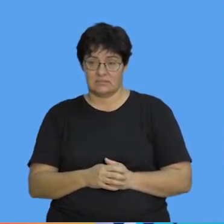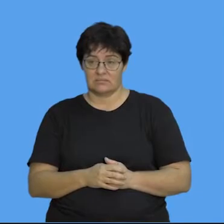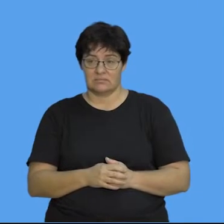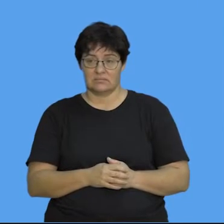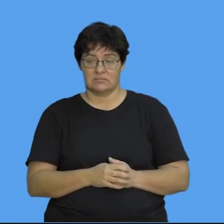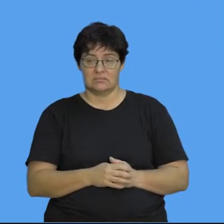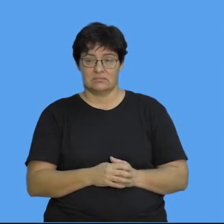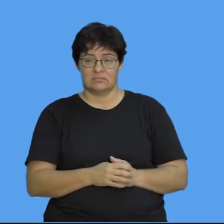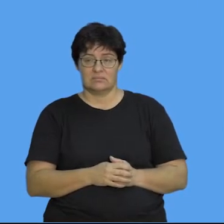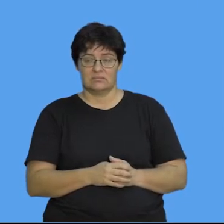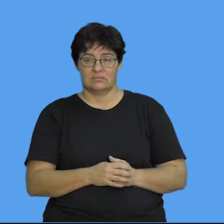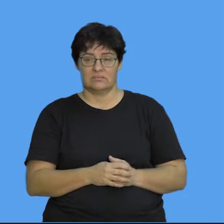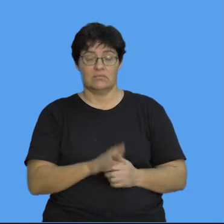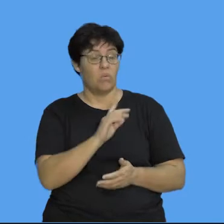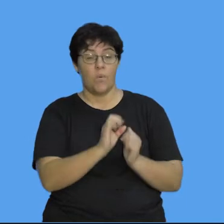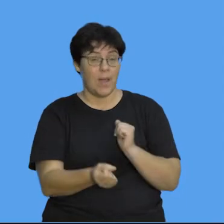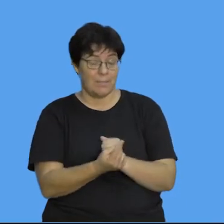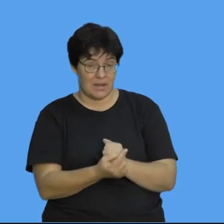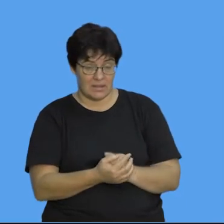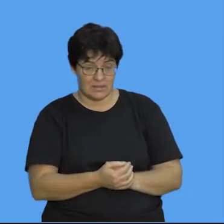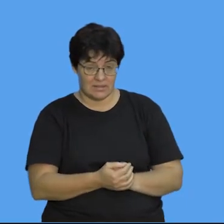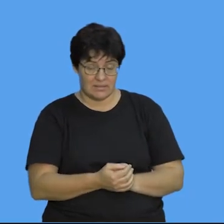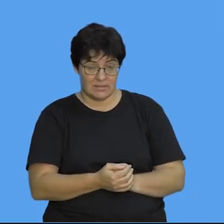one. Now what happens